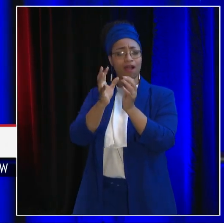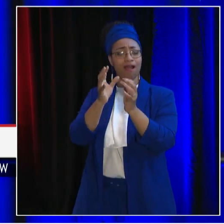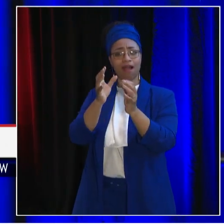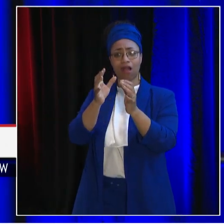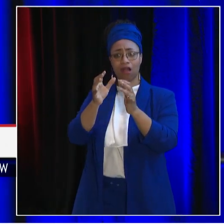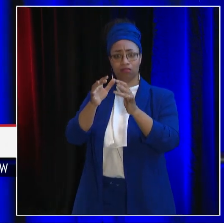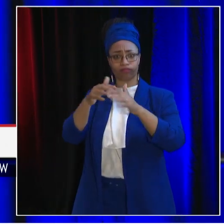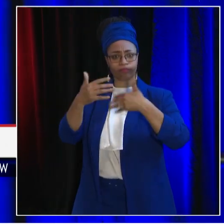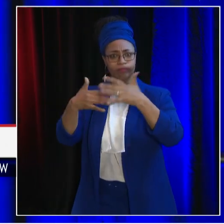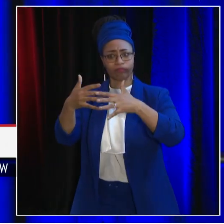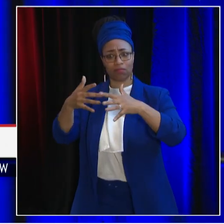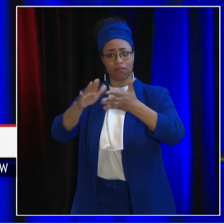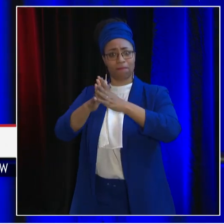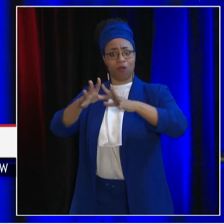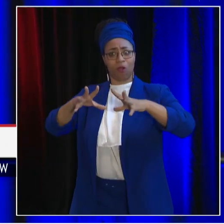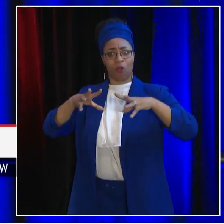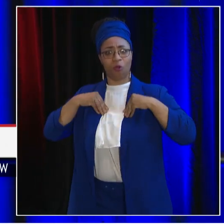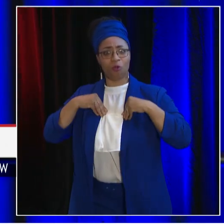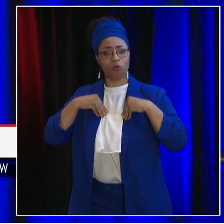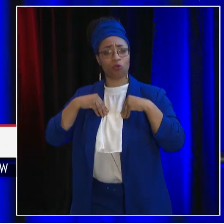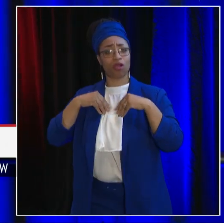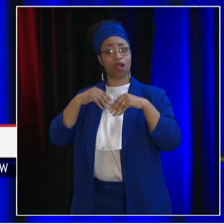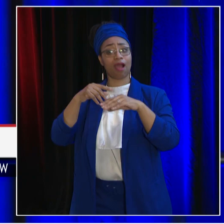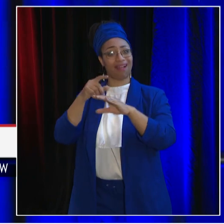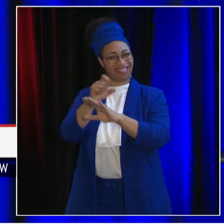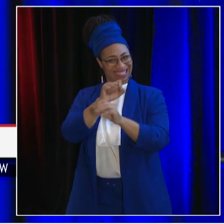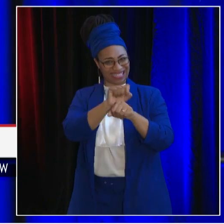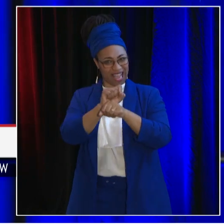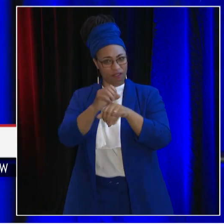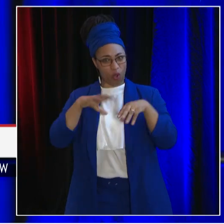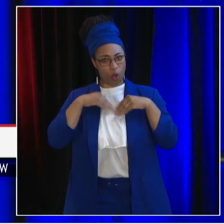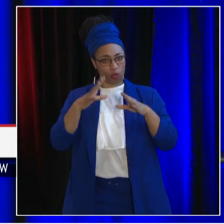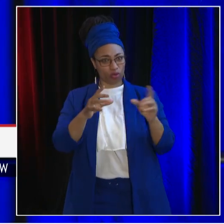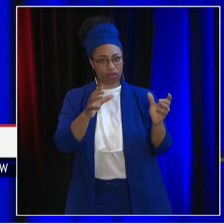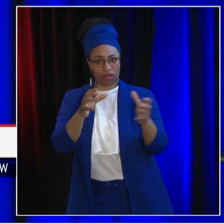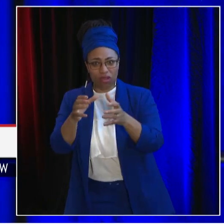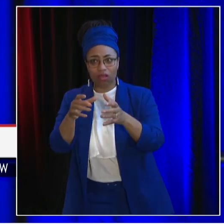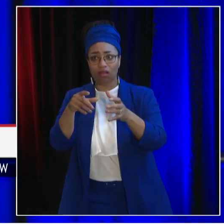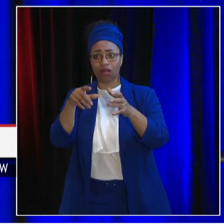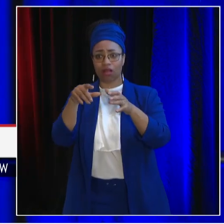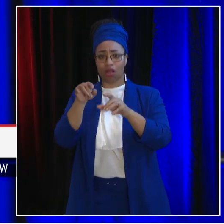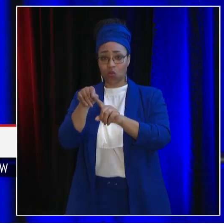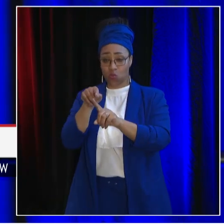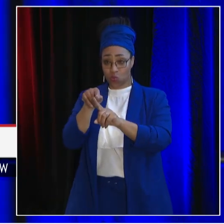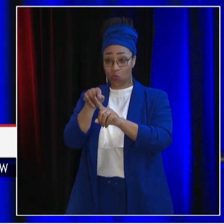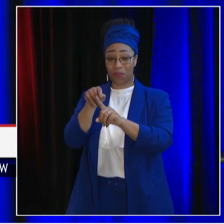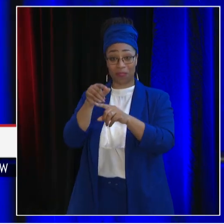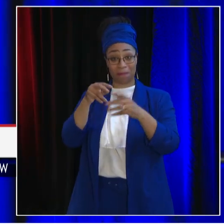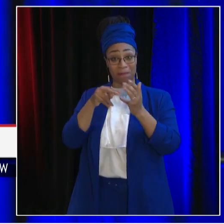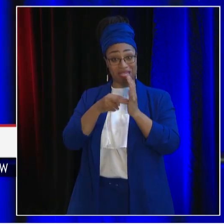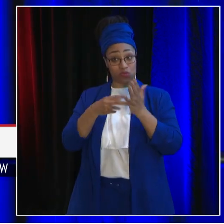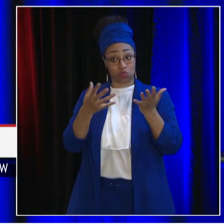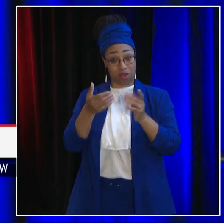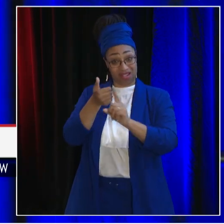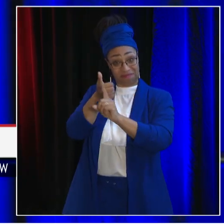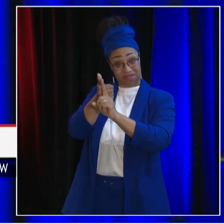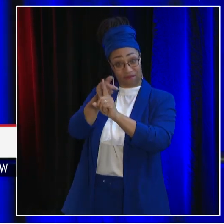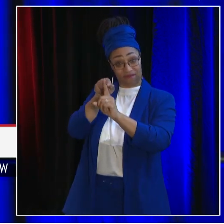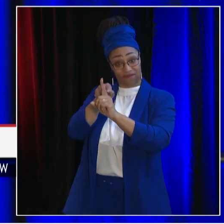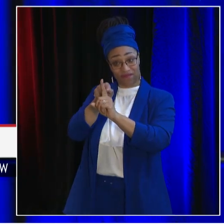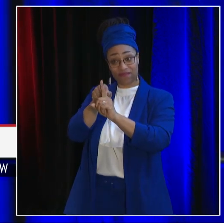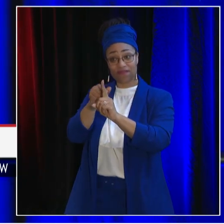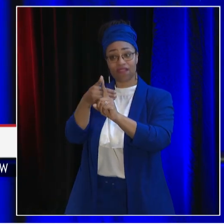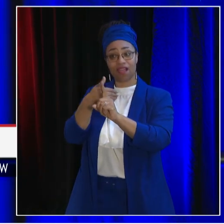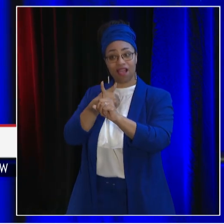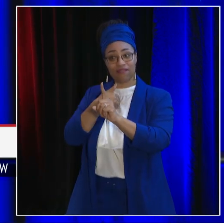status. It made him eligible for the compensation under the DC Compensation